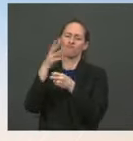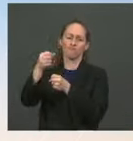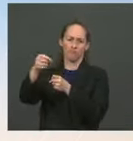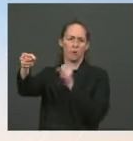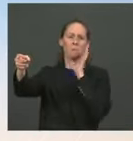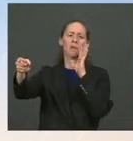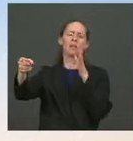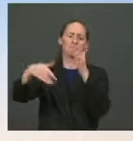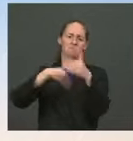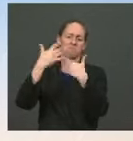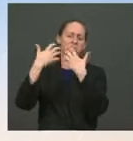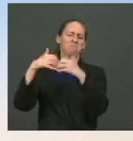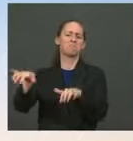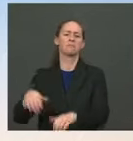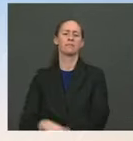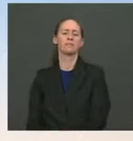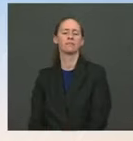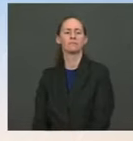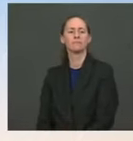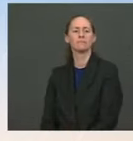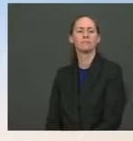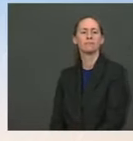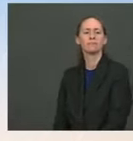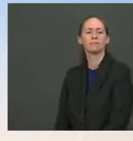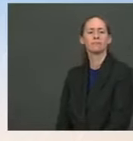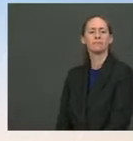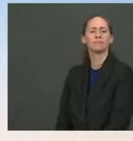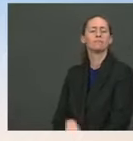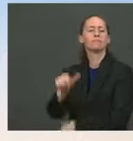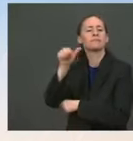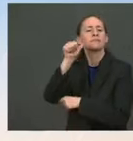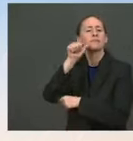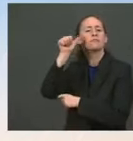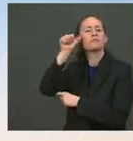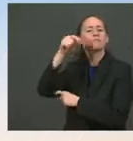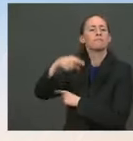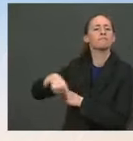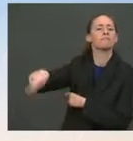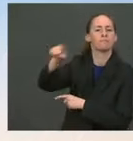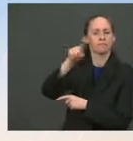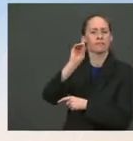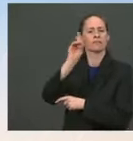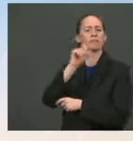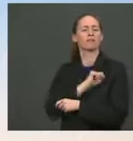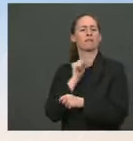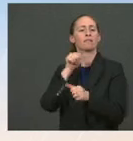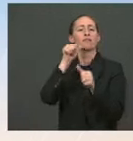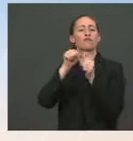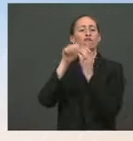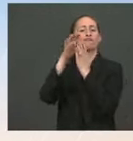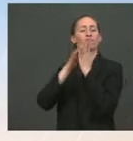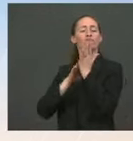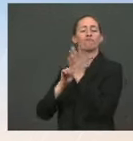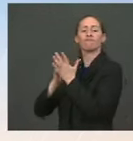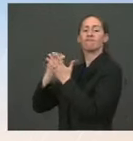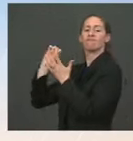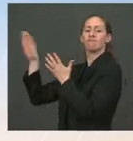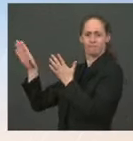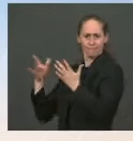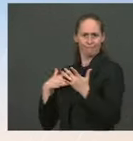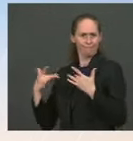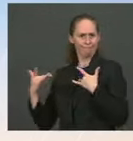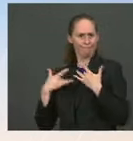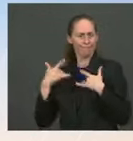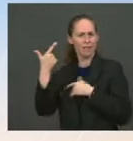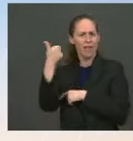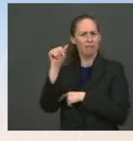Thanks so much. Yesterday, some Senate Democrats sent the president a letter on high gas prices and how to combat those, including suggesting banning crude